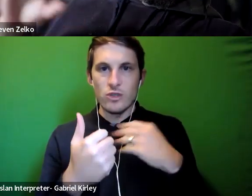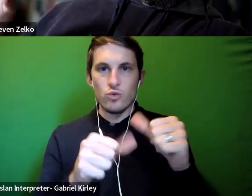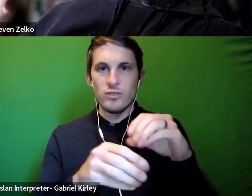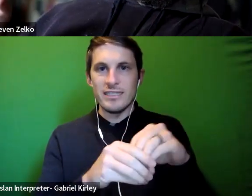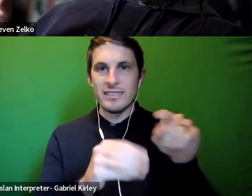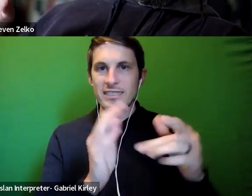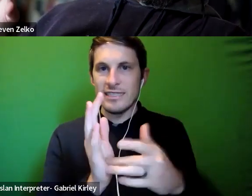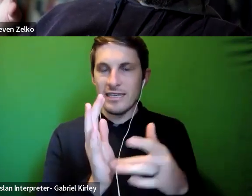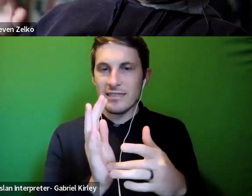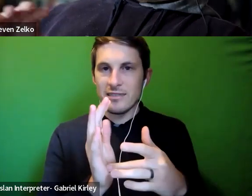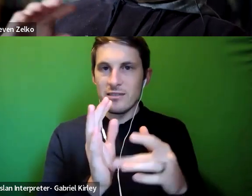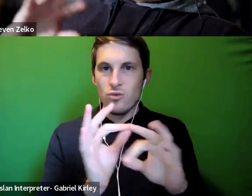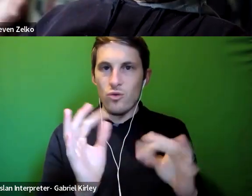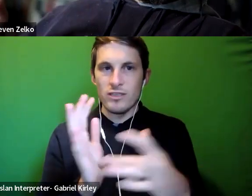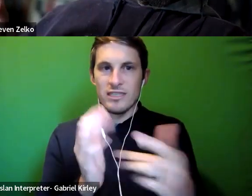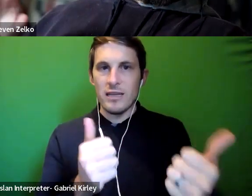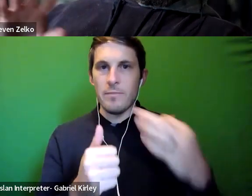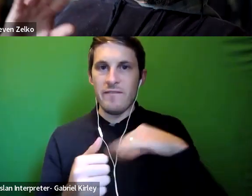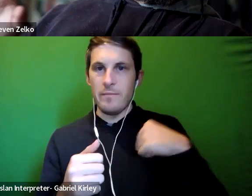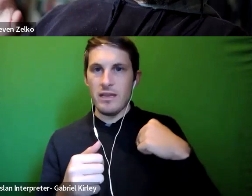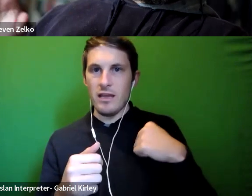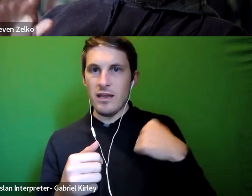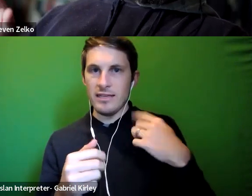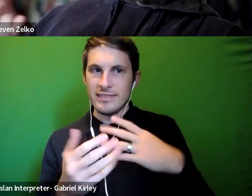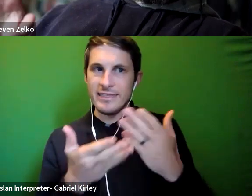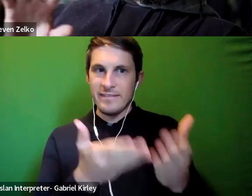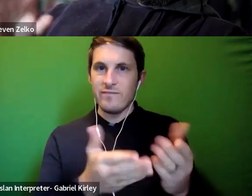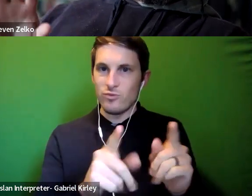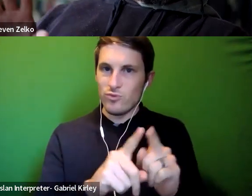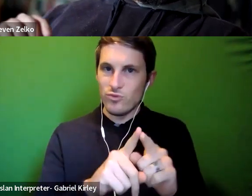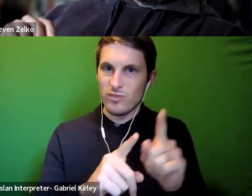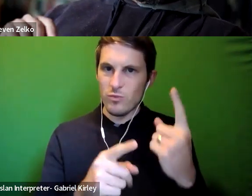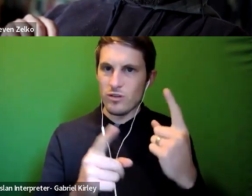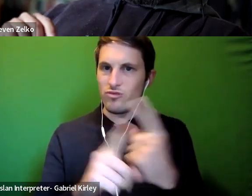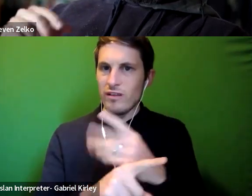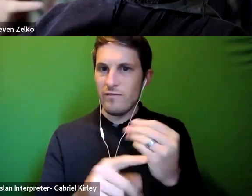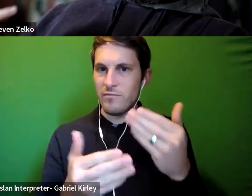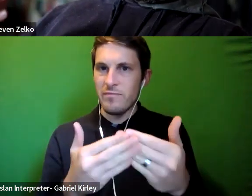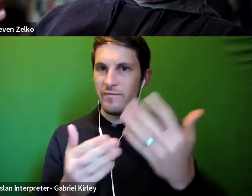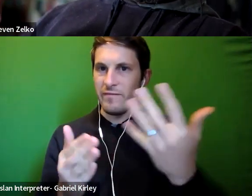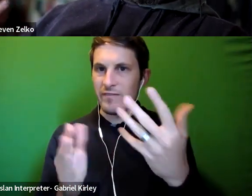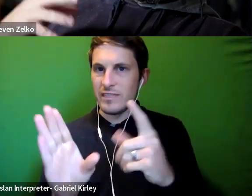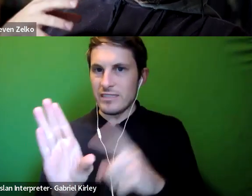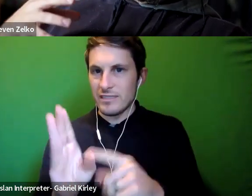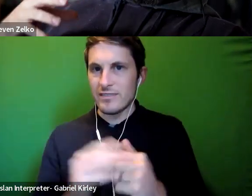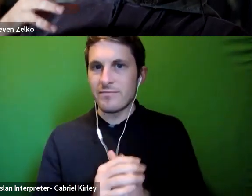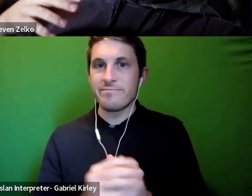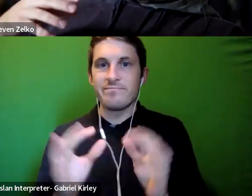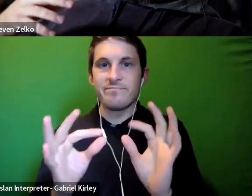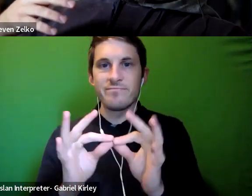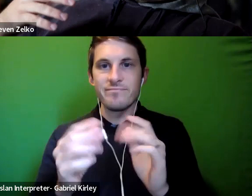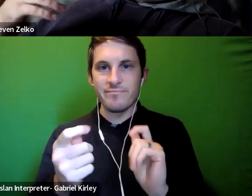me is the biggest transformation in the last, say, 10 years or the last 15 years, is that we're using things